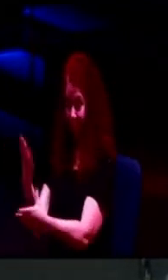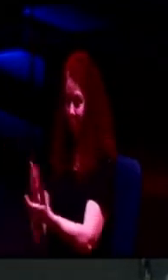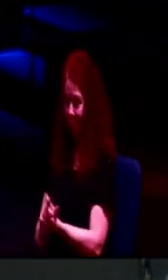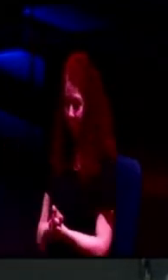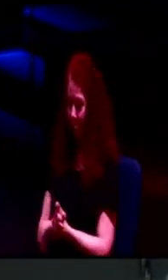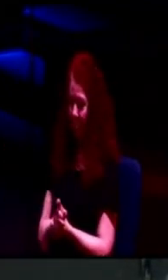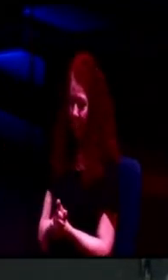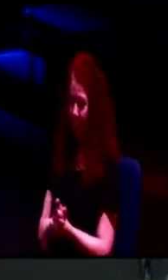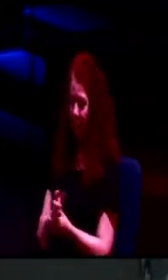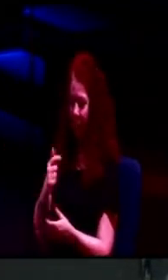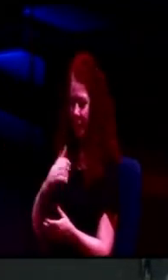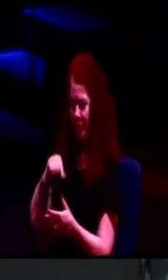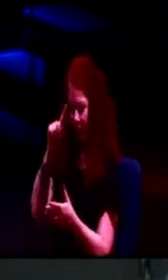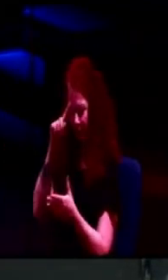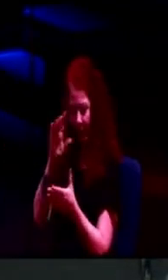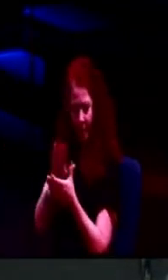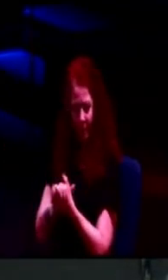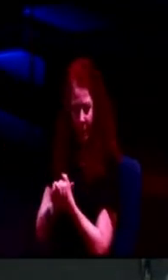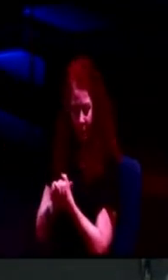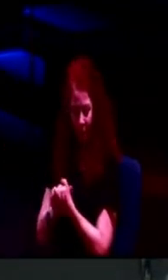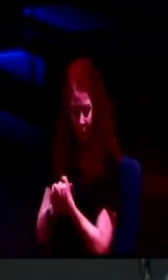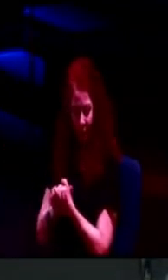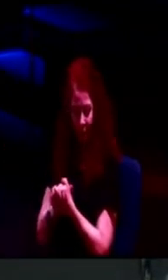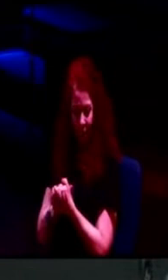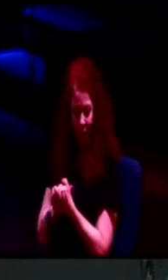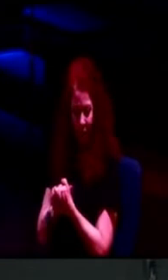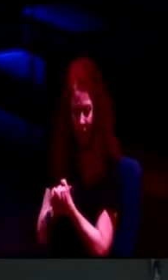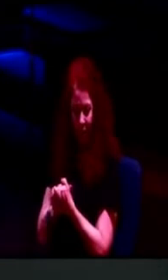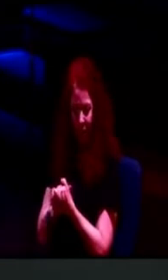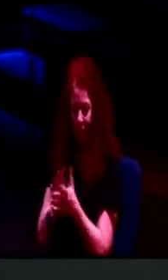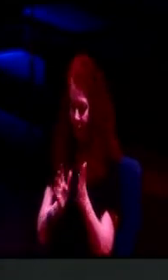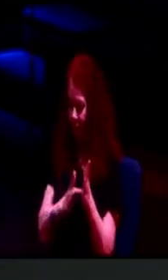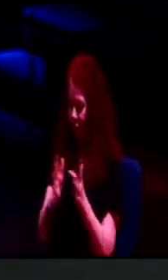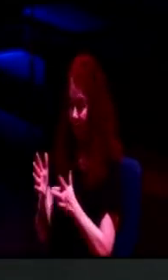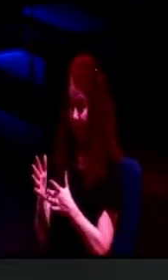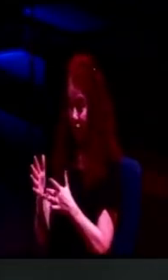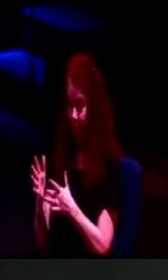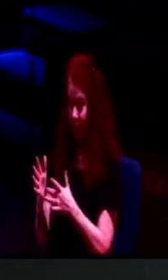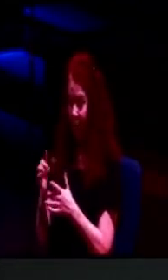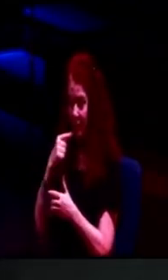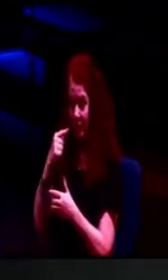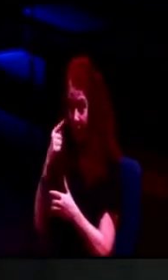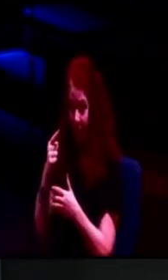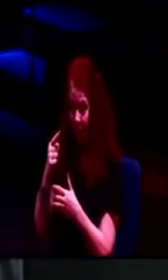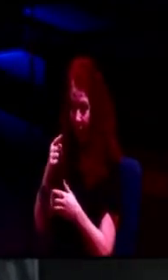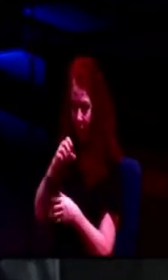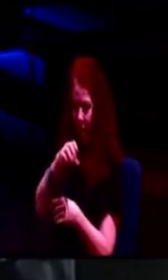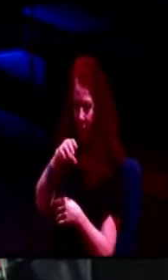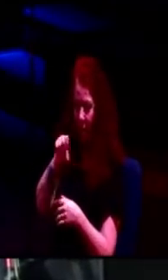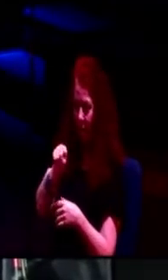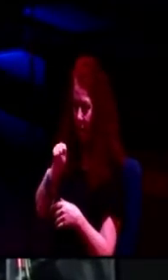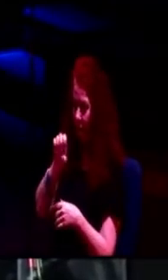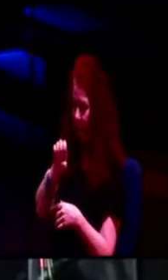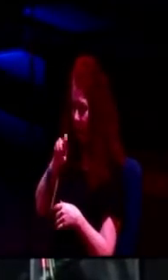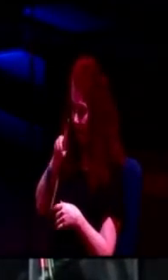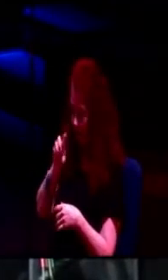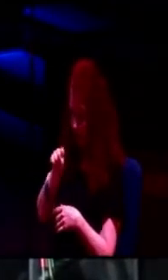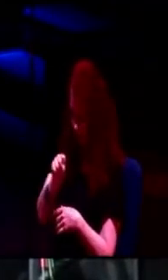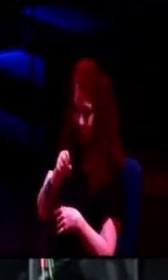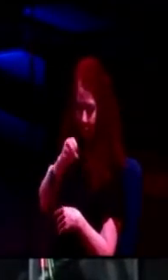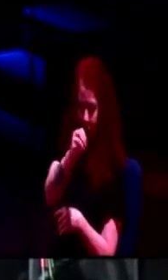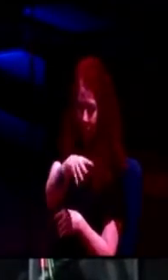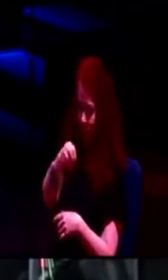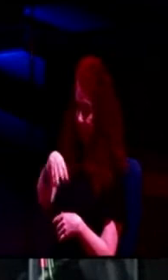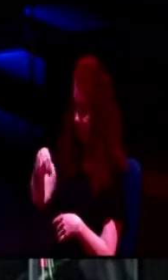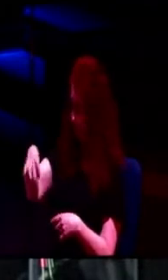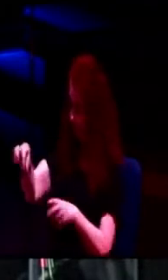was, and I'm going to follow. Some of us not, so the seed's going to fall all over the place. And the fact of the matter is, there are going to be some of us that are weeds and some of us